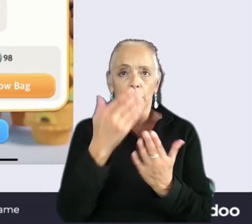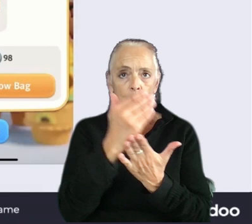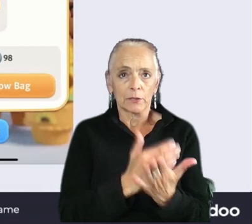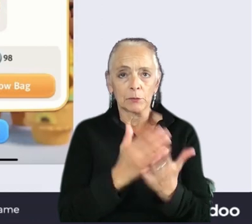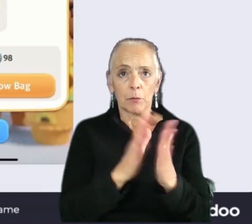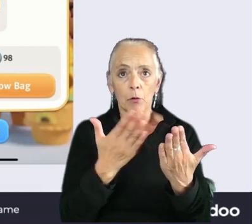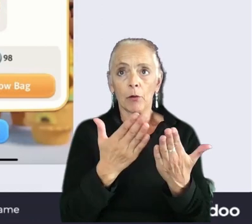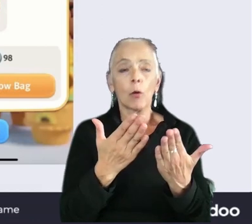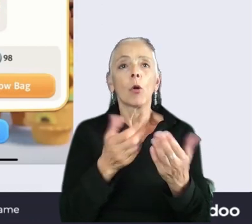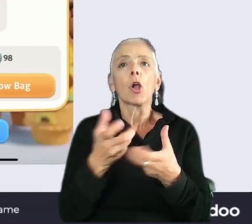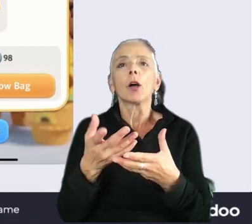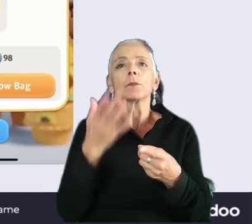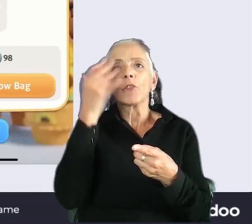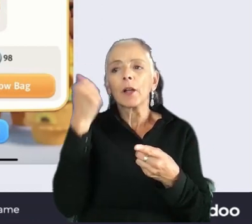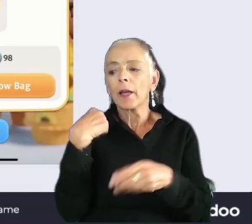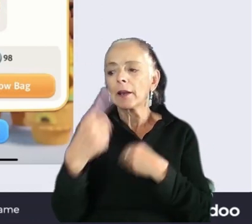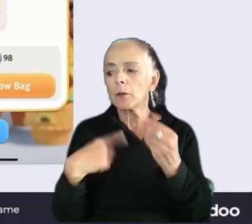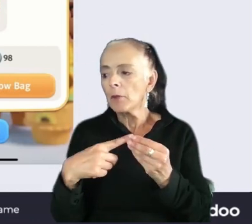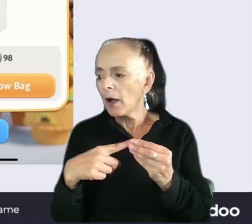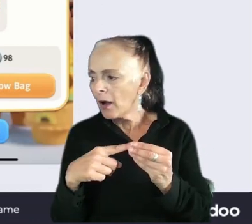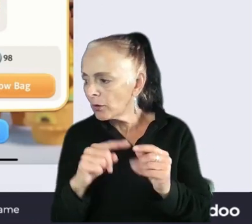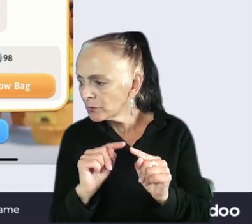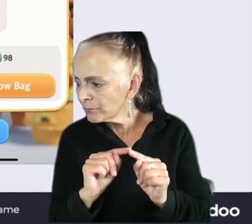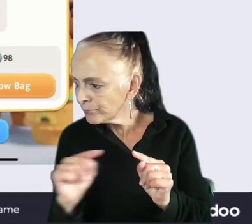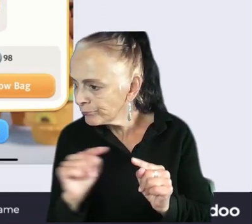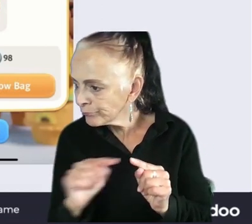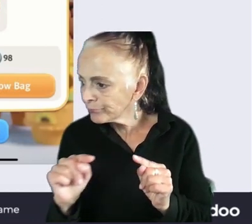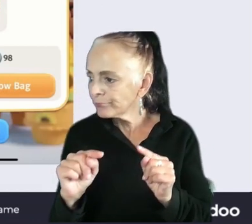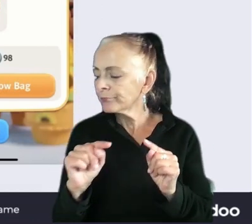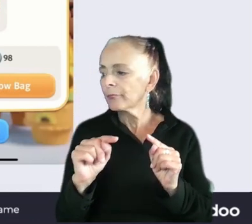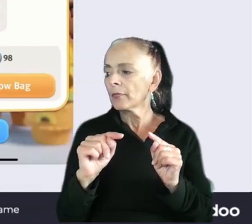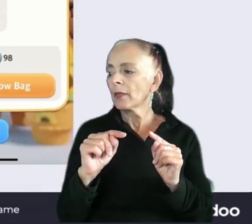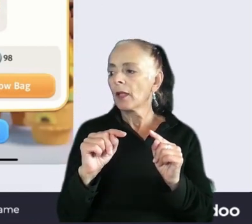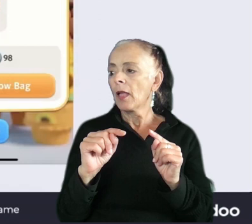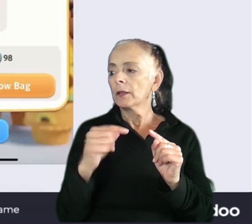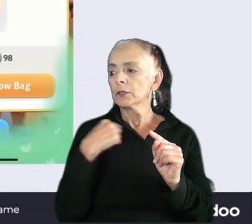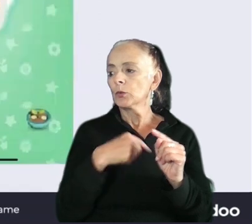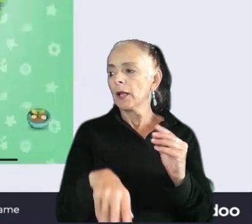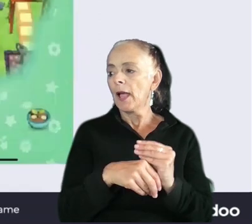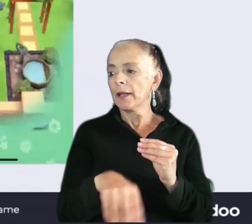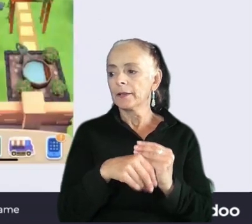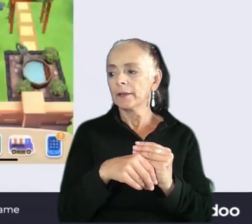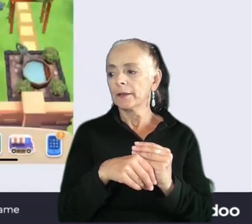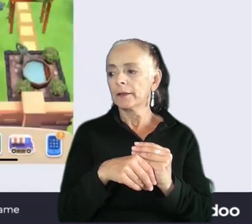to forget about the initial objective. So we added a feature